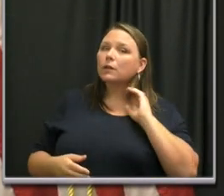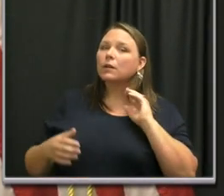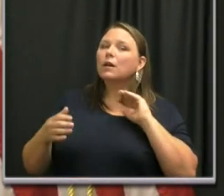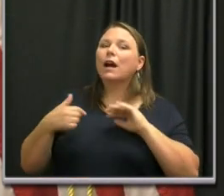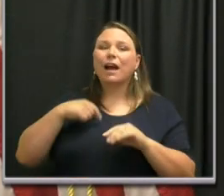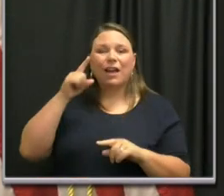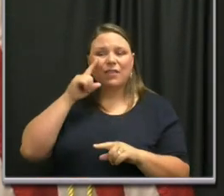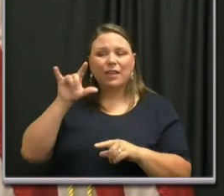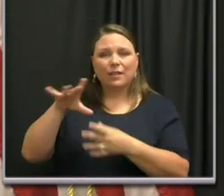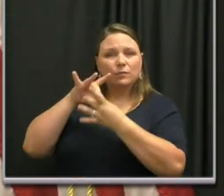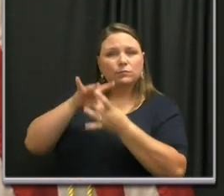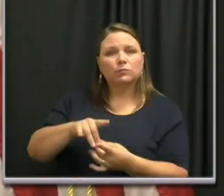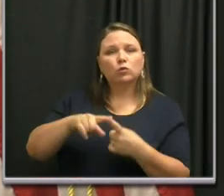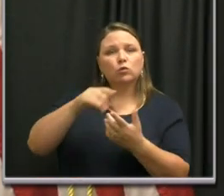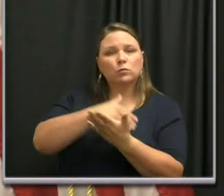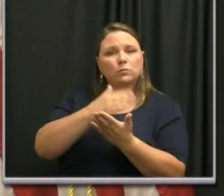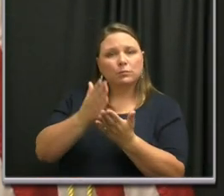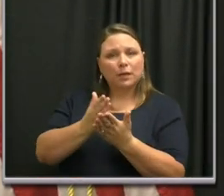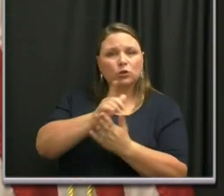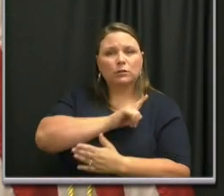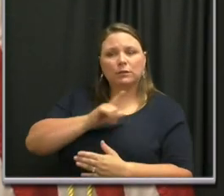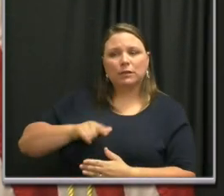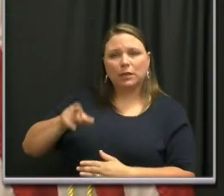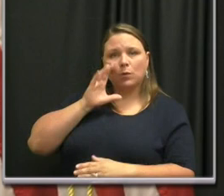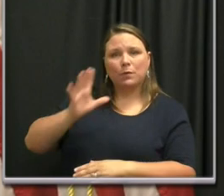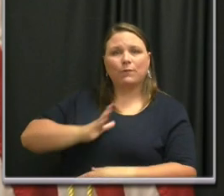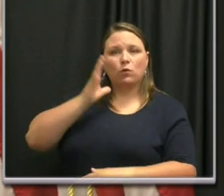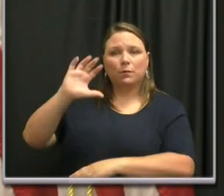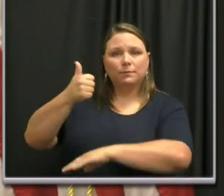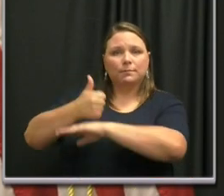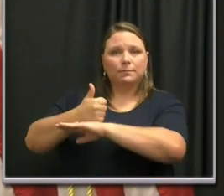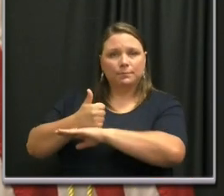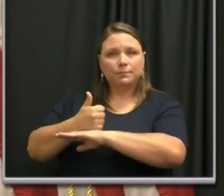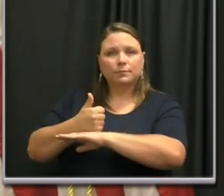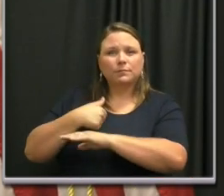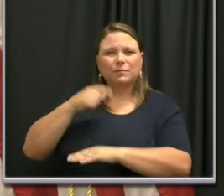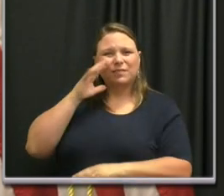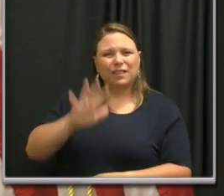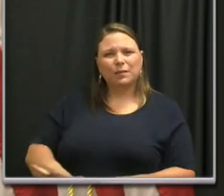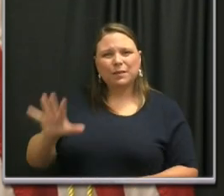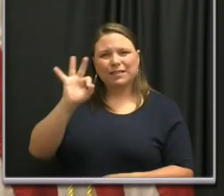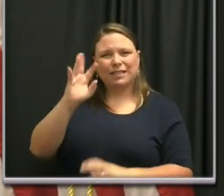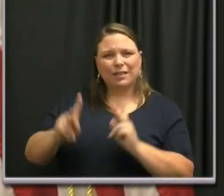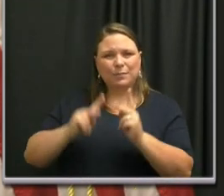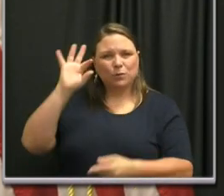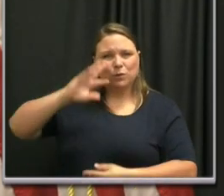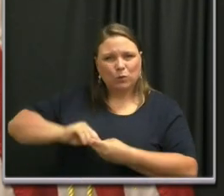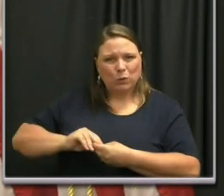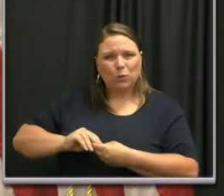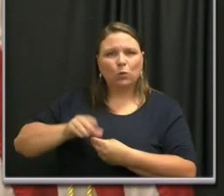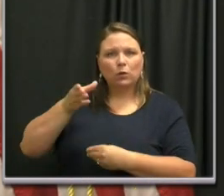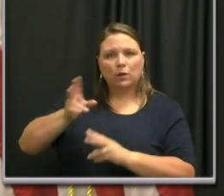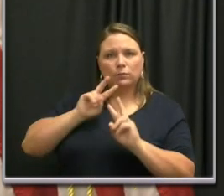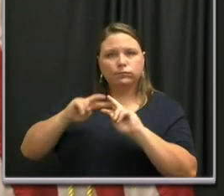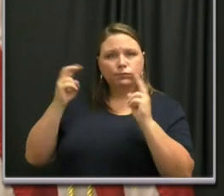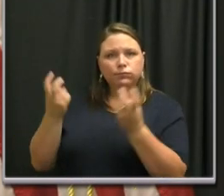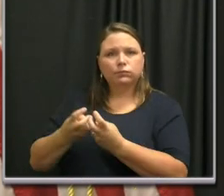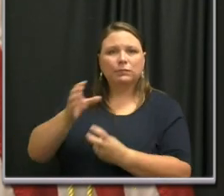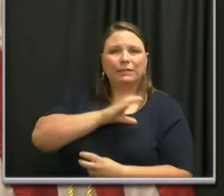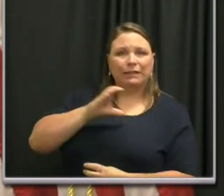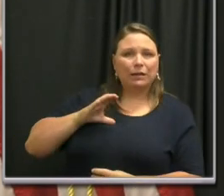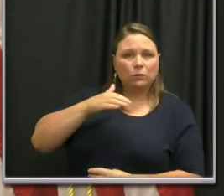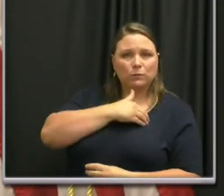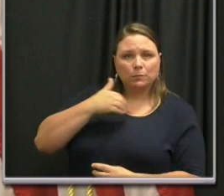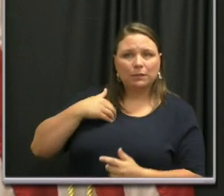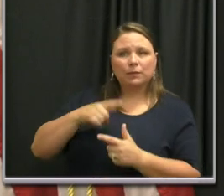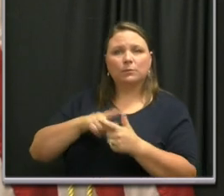budget legislation, it's going to be formally organized, probably of about 9 people comprised of council members